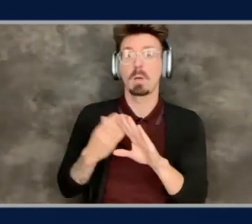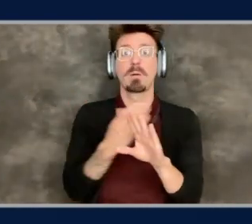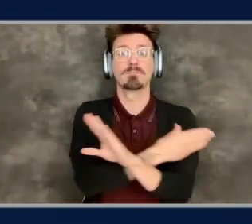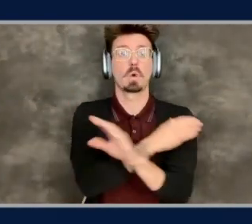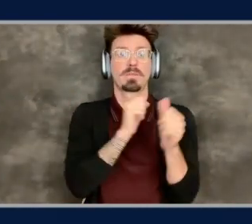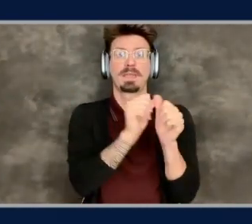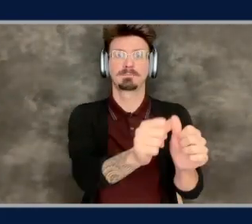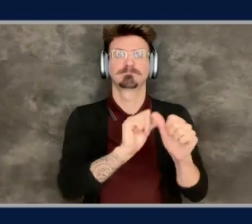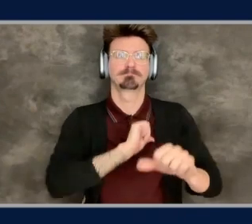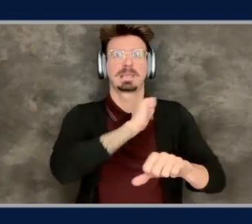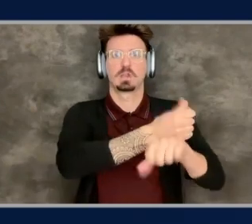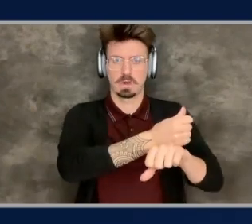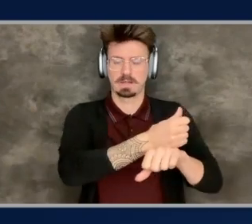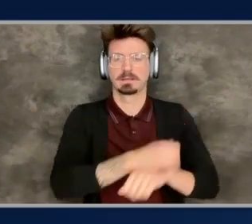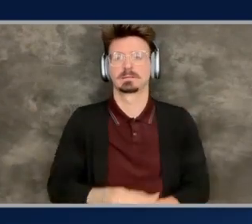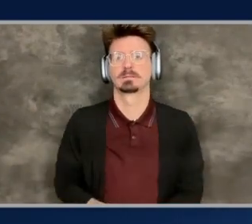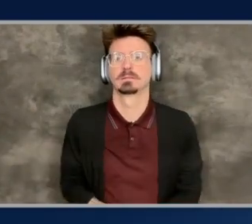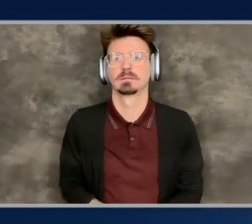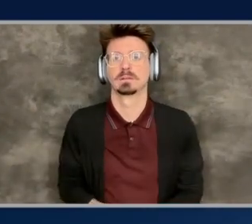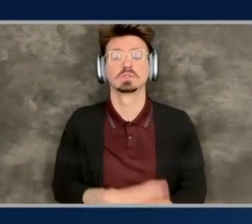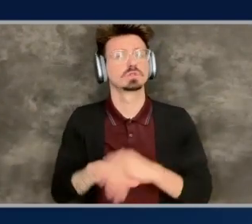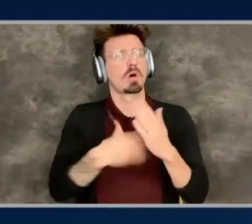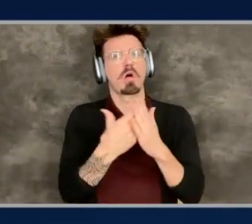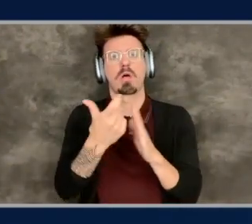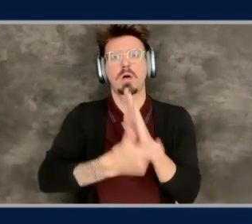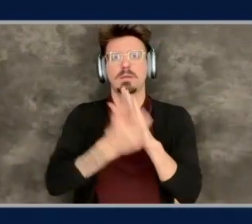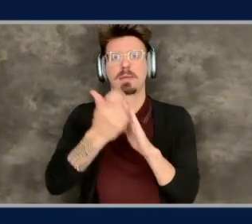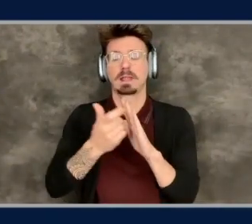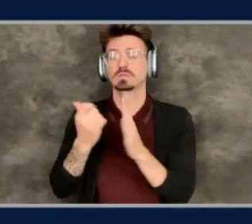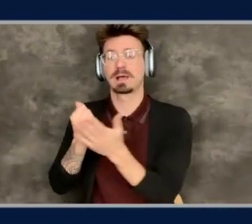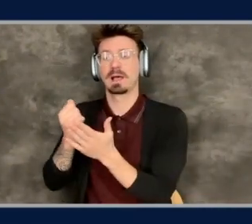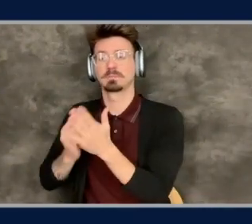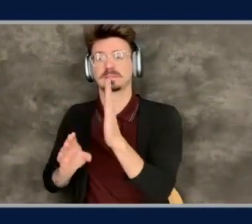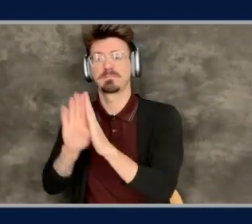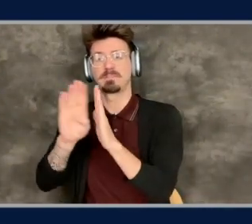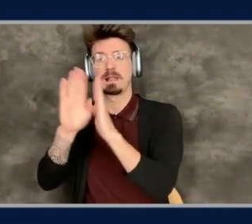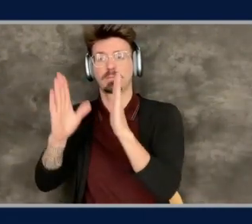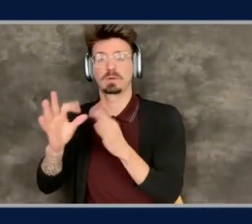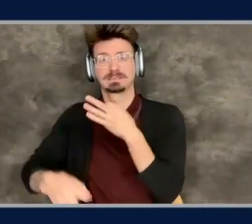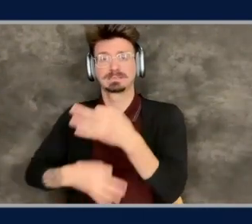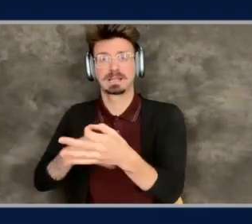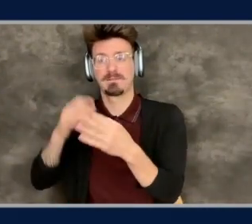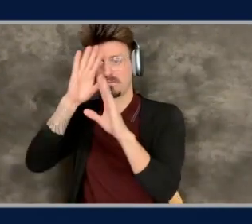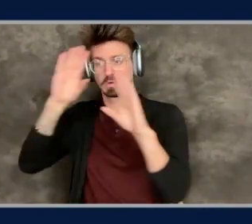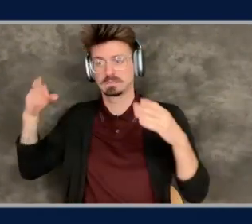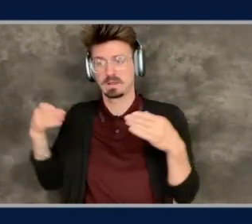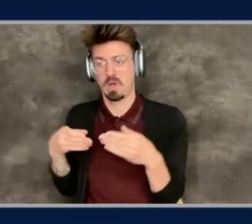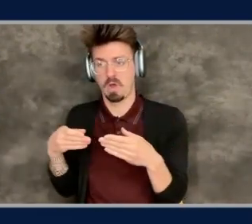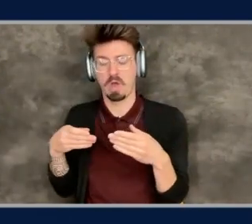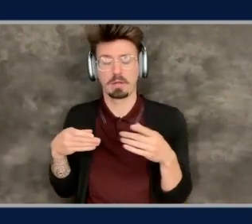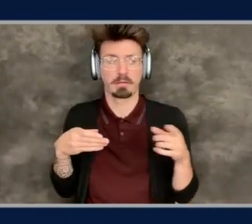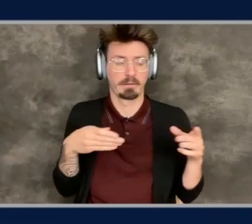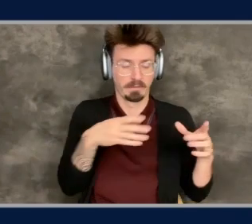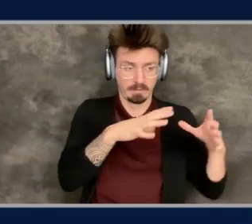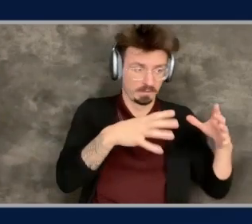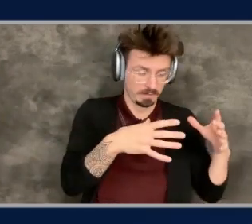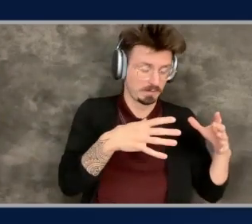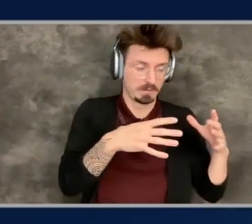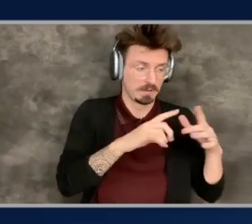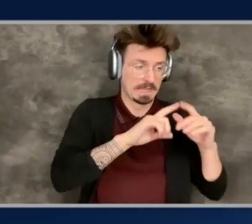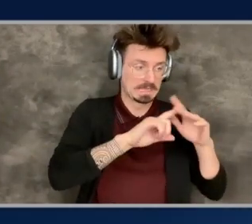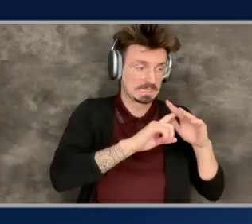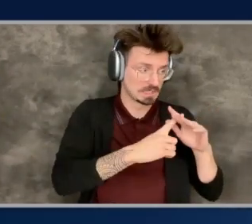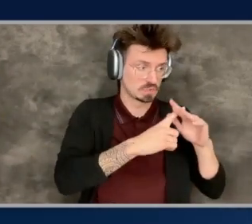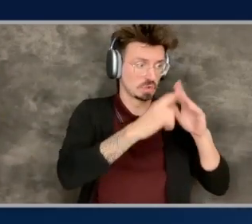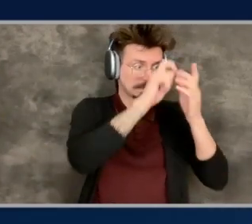automated, and it helps developers rather than focusing on actually like doing all these integral, you know, initial details, the grunt